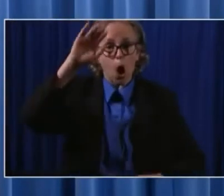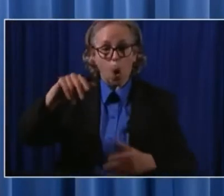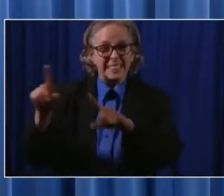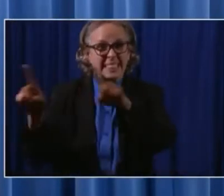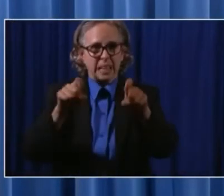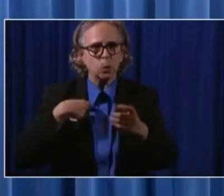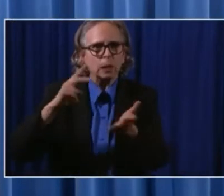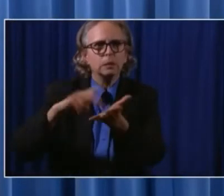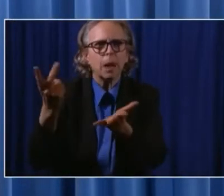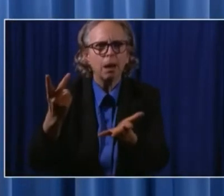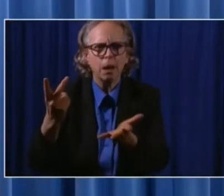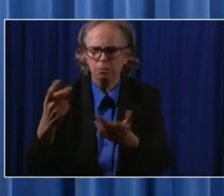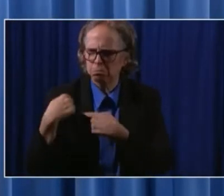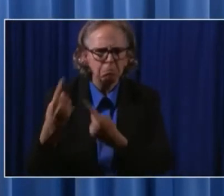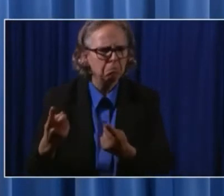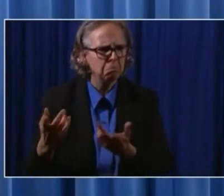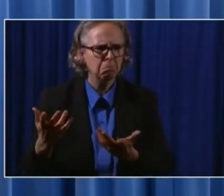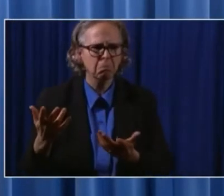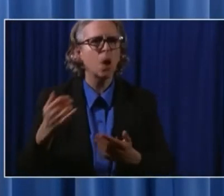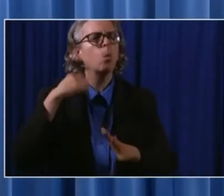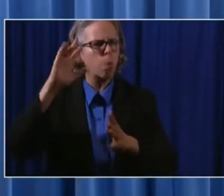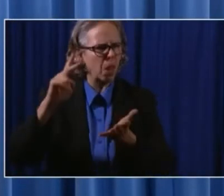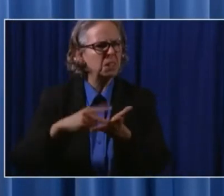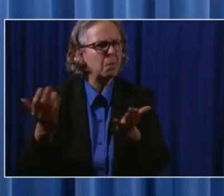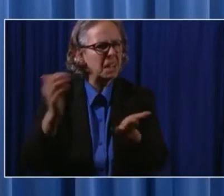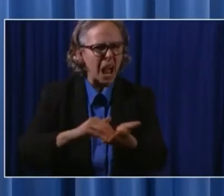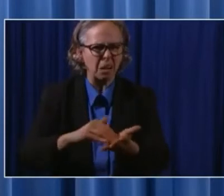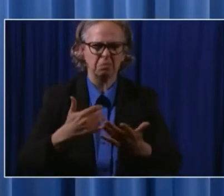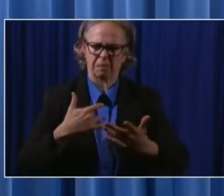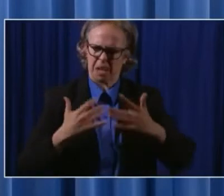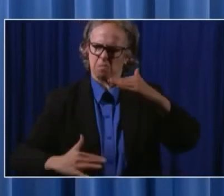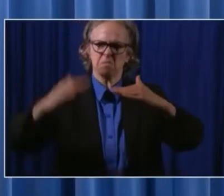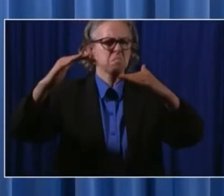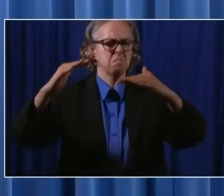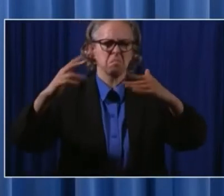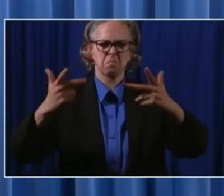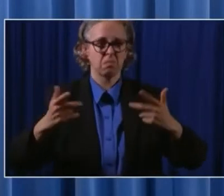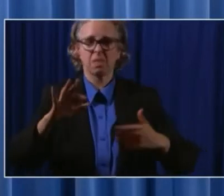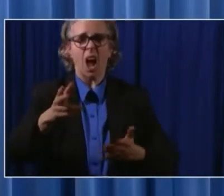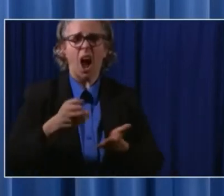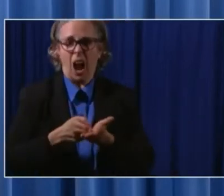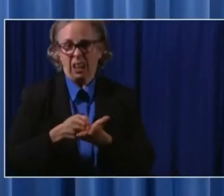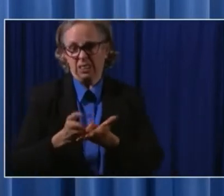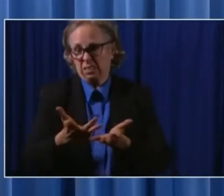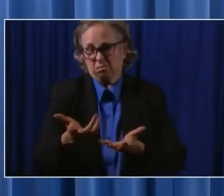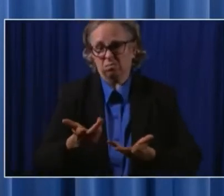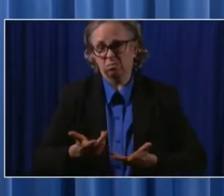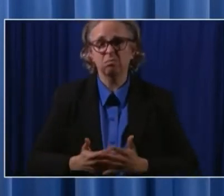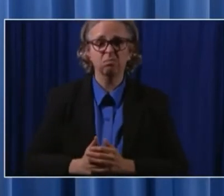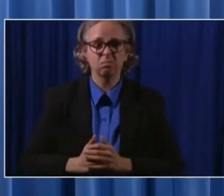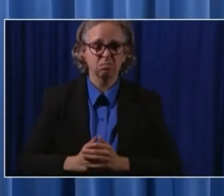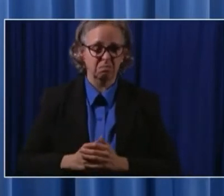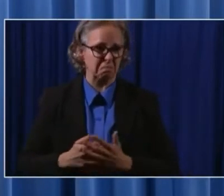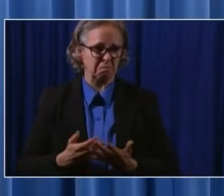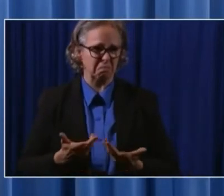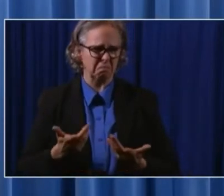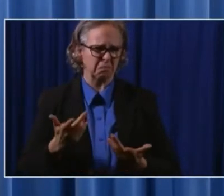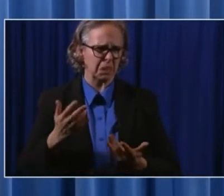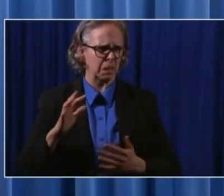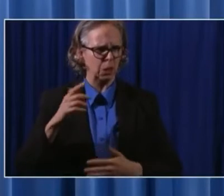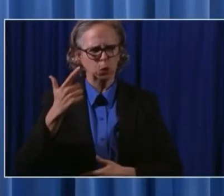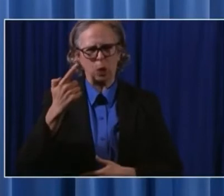And I'll be very candid. We've taken this testing up. We're averaging probably now 21,000,